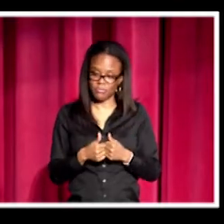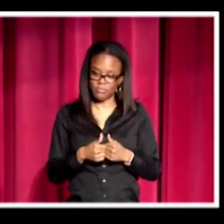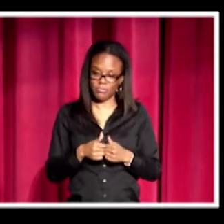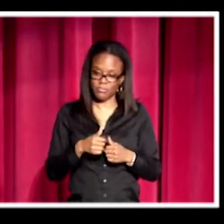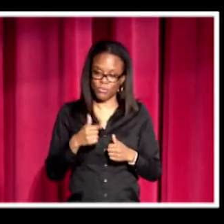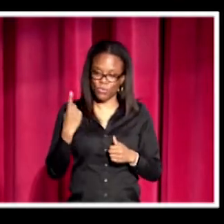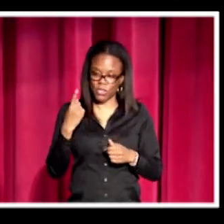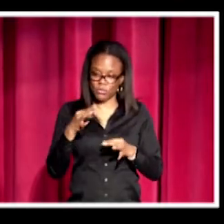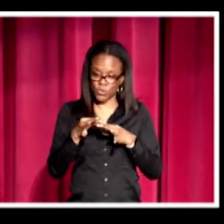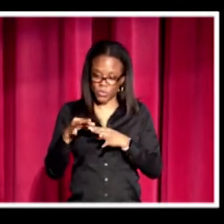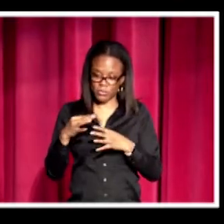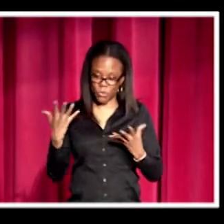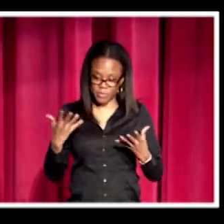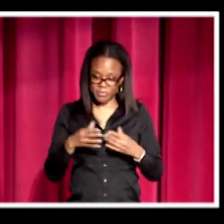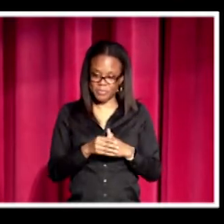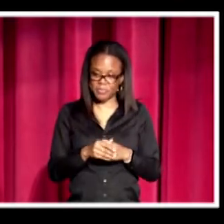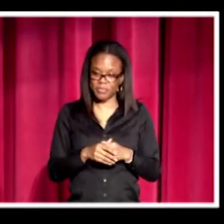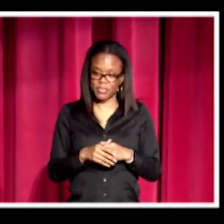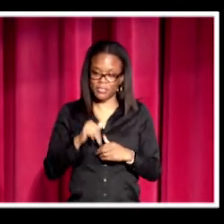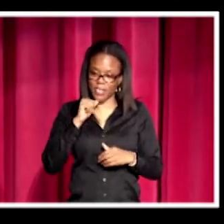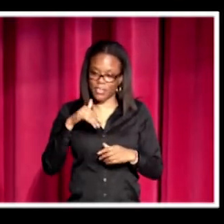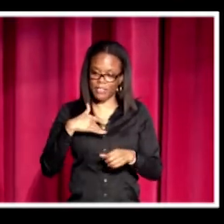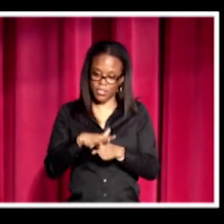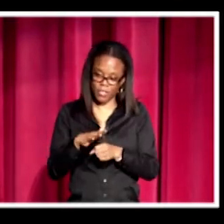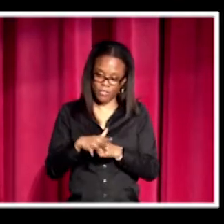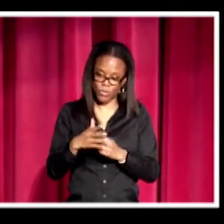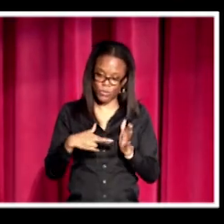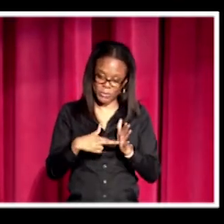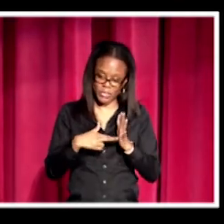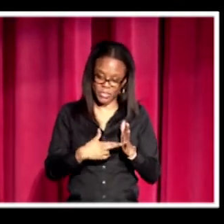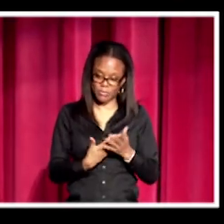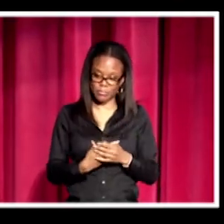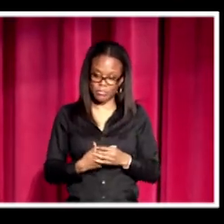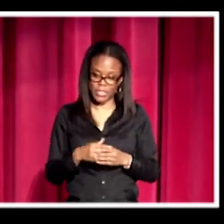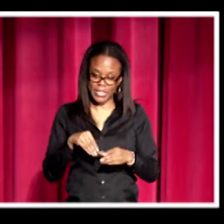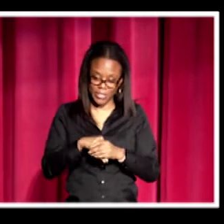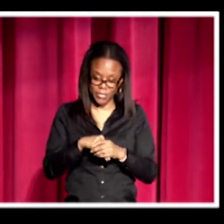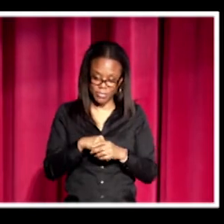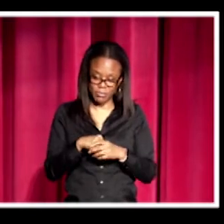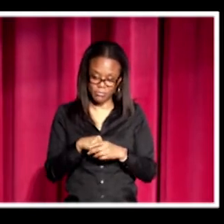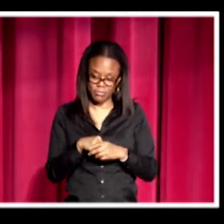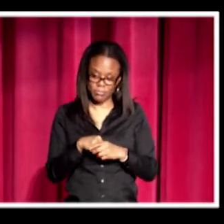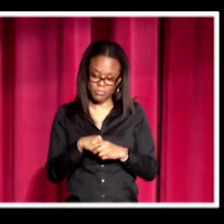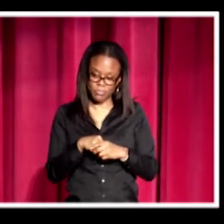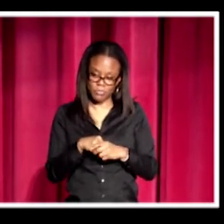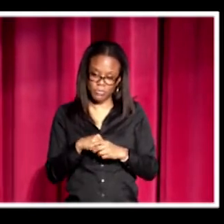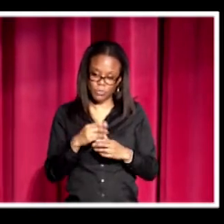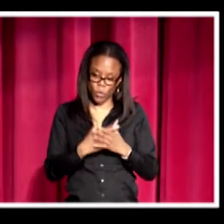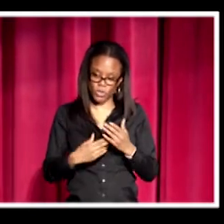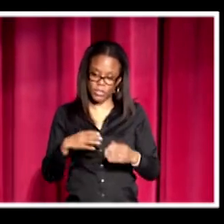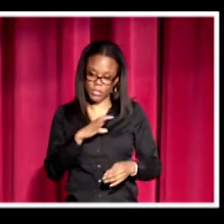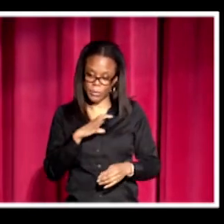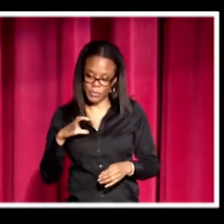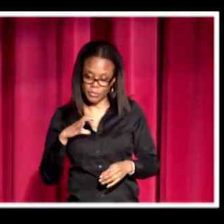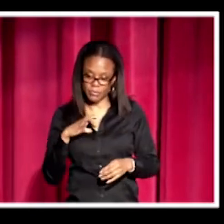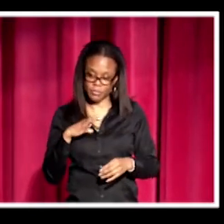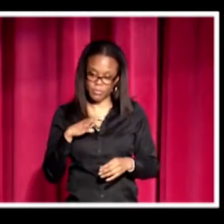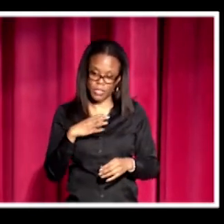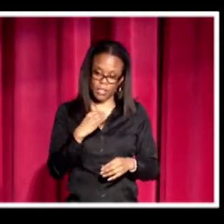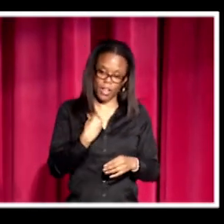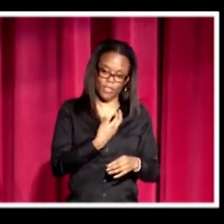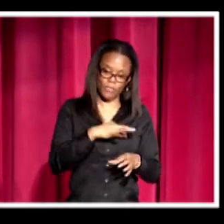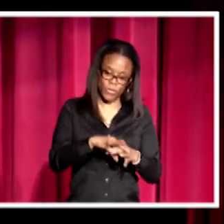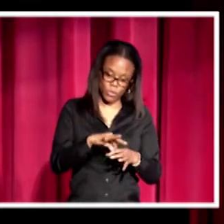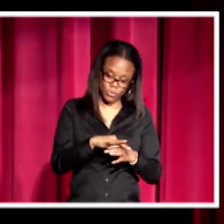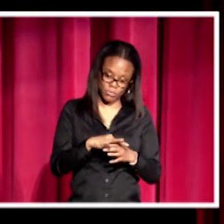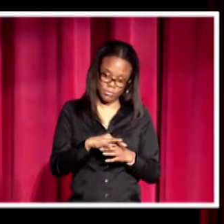to us, like our lack of representation in our vote in Congress, our vote in the House